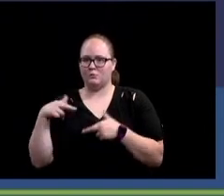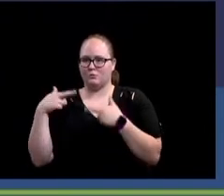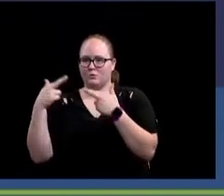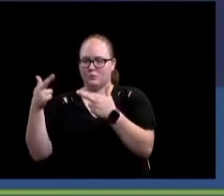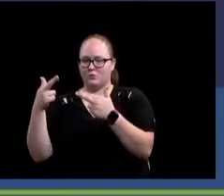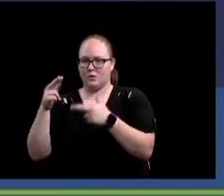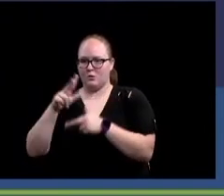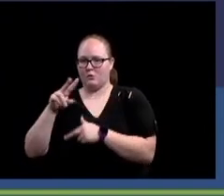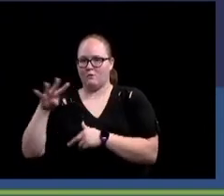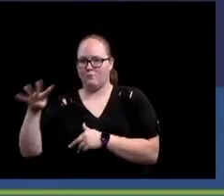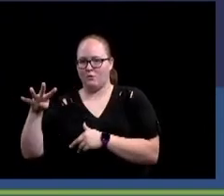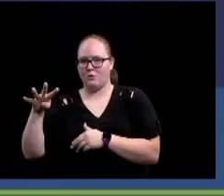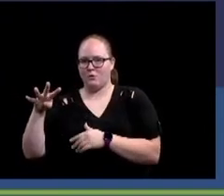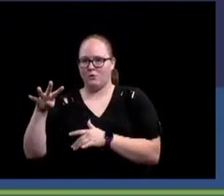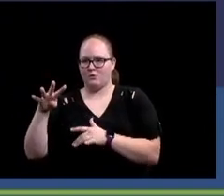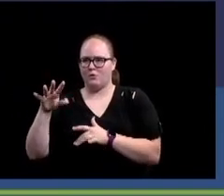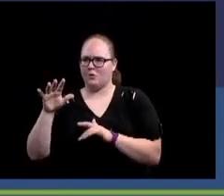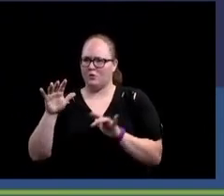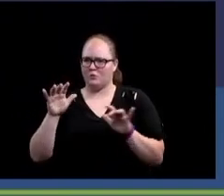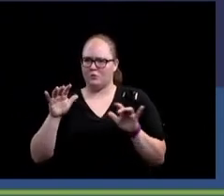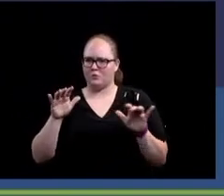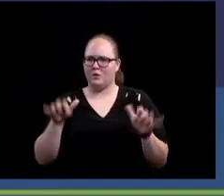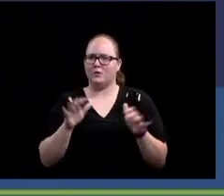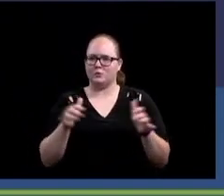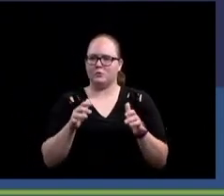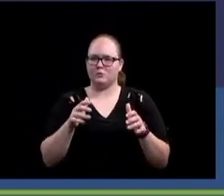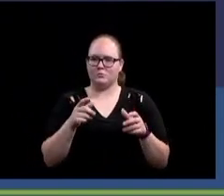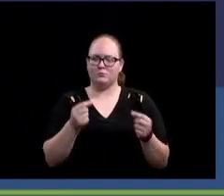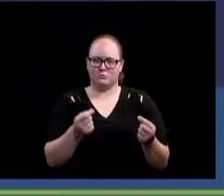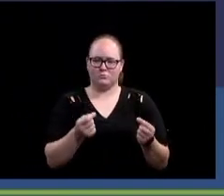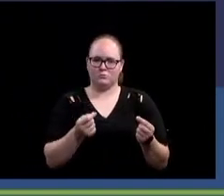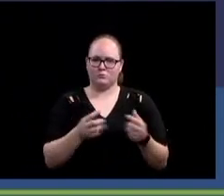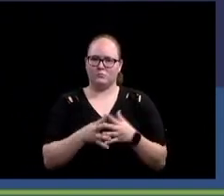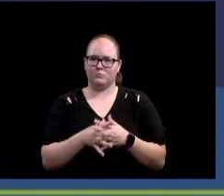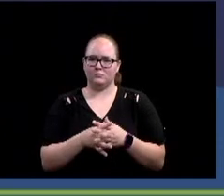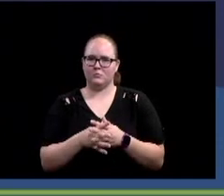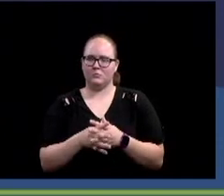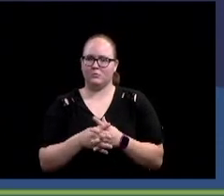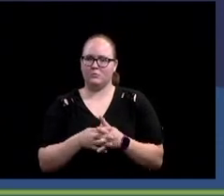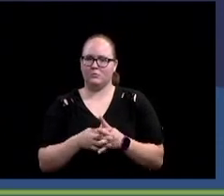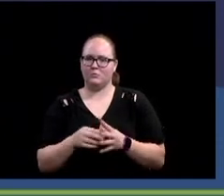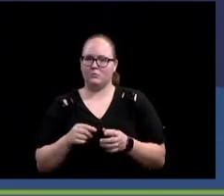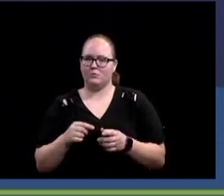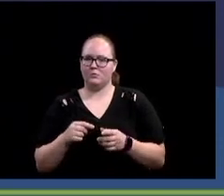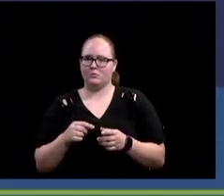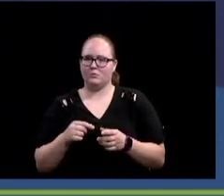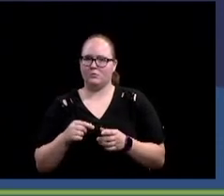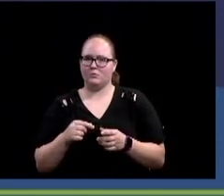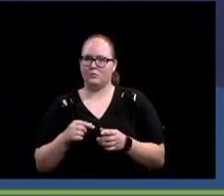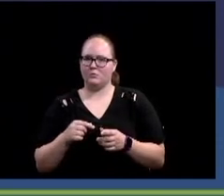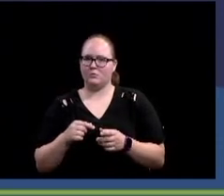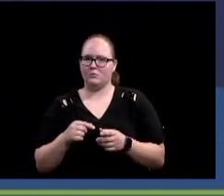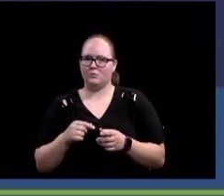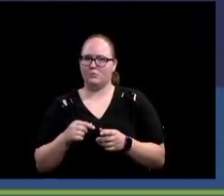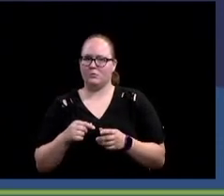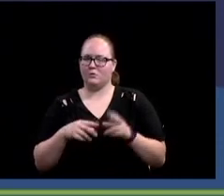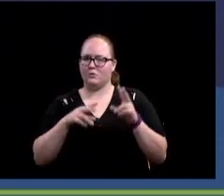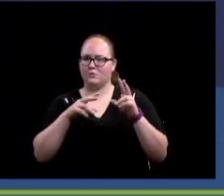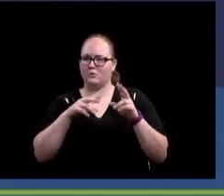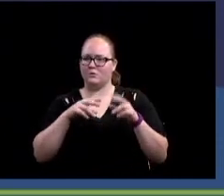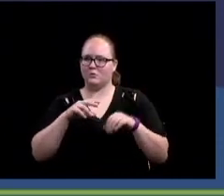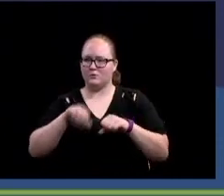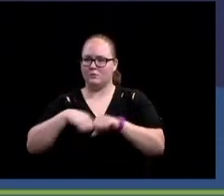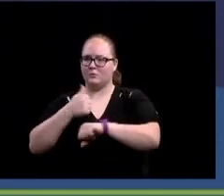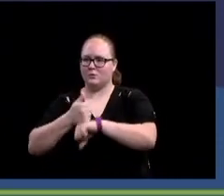the report and created an inventory matrix and then conducted an analysis of each item. That inventory, along with the link to the original report, will